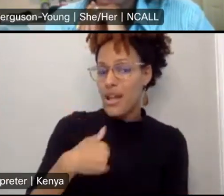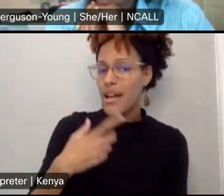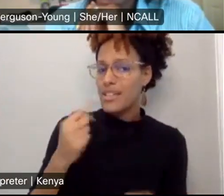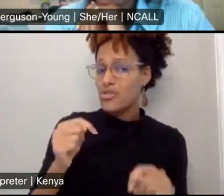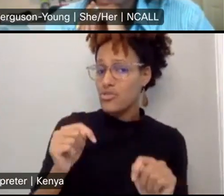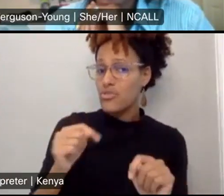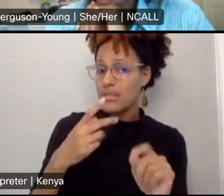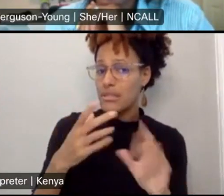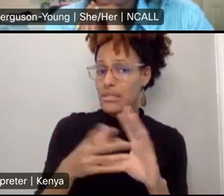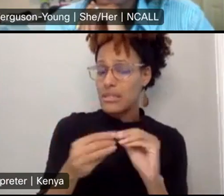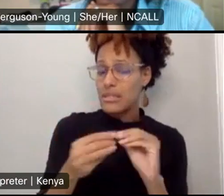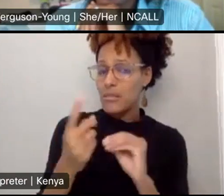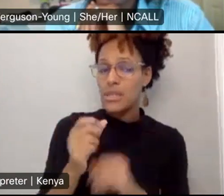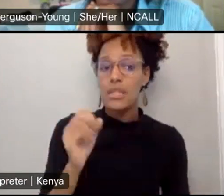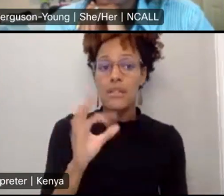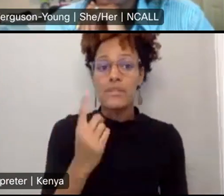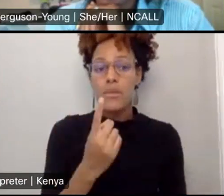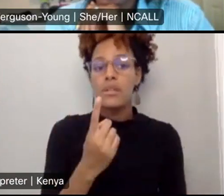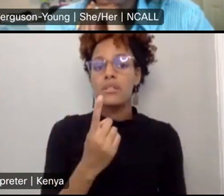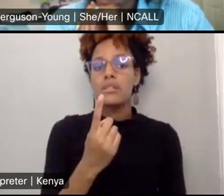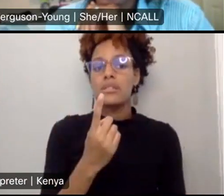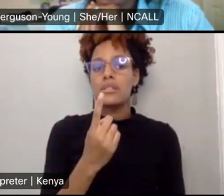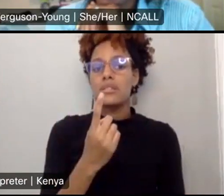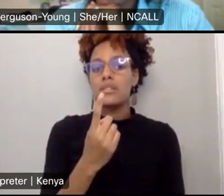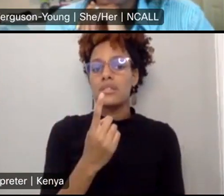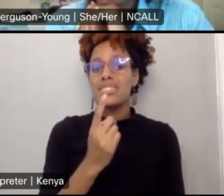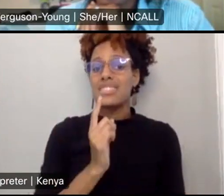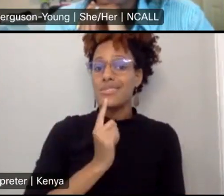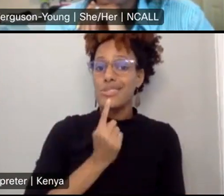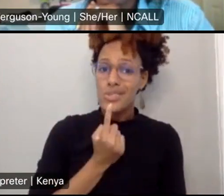I mean, if someone's in a serious,